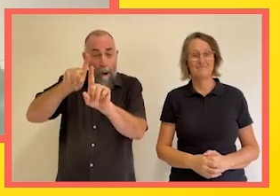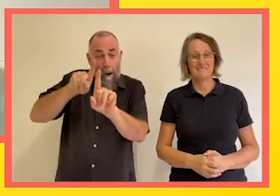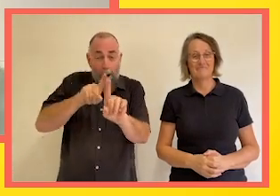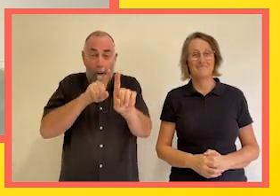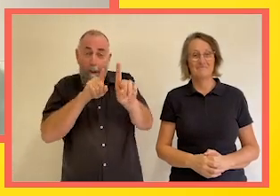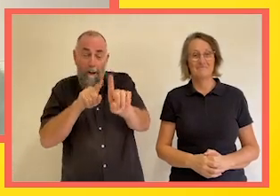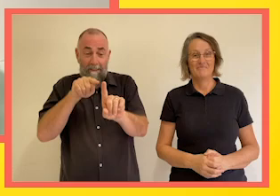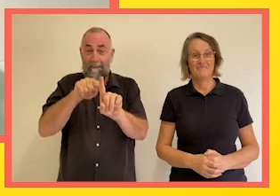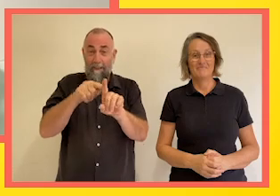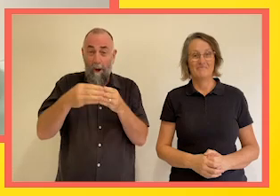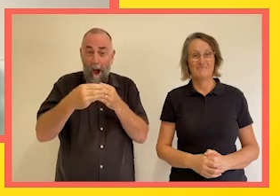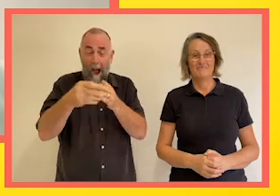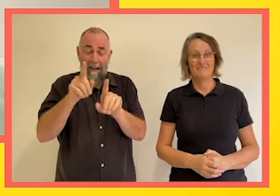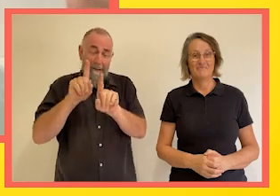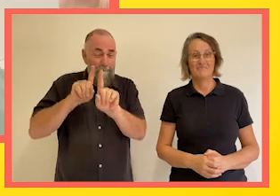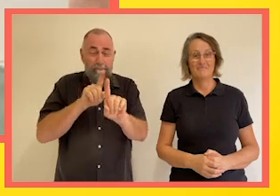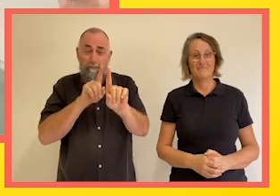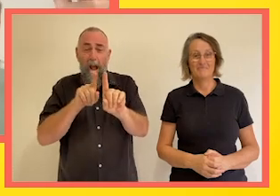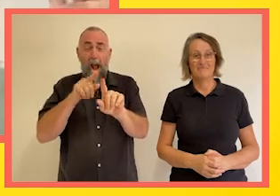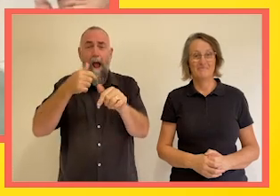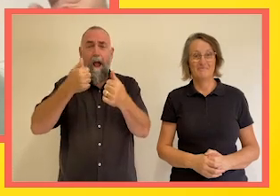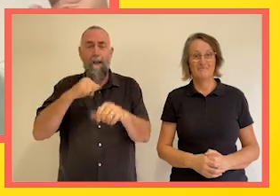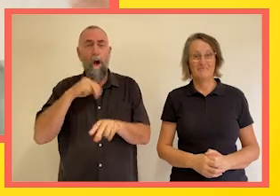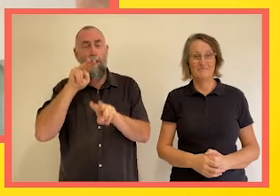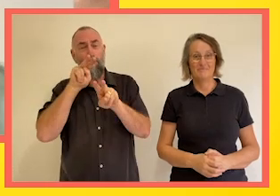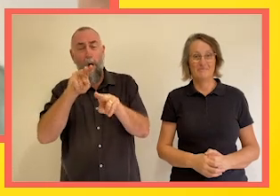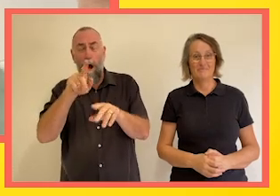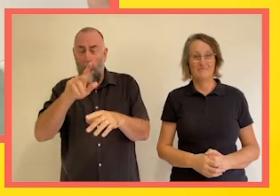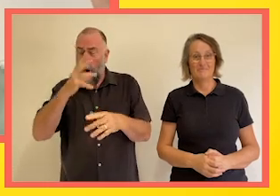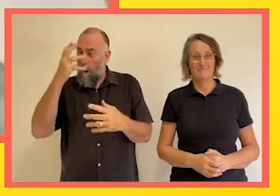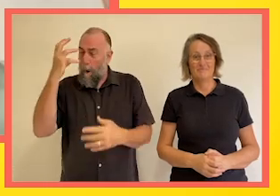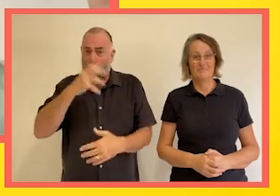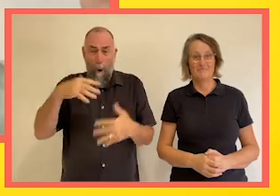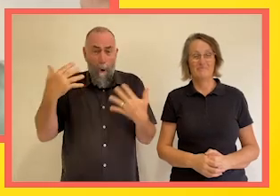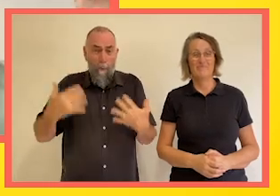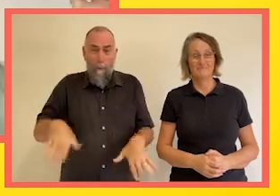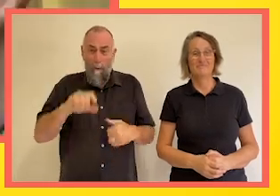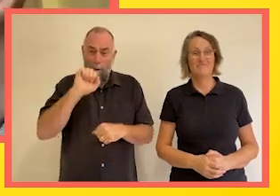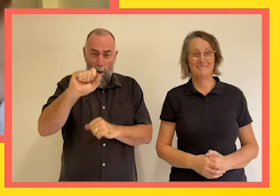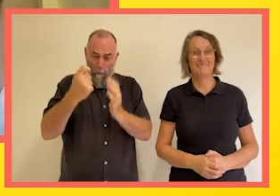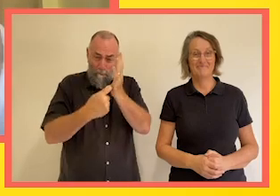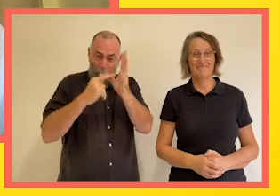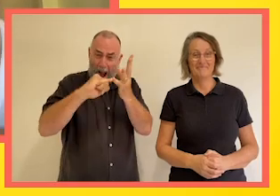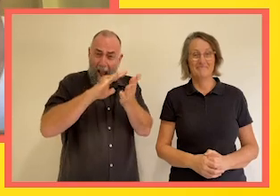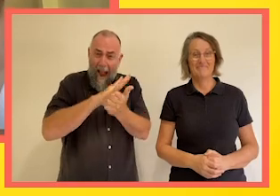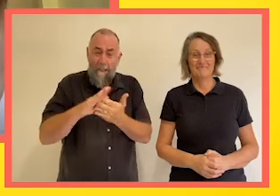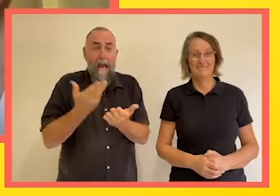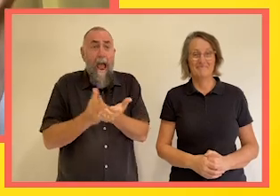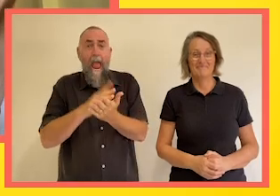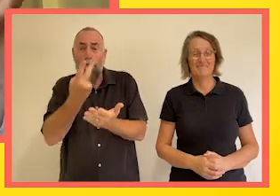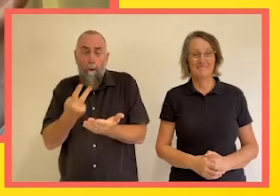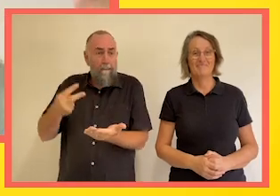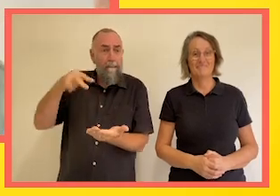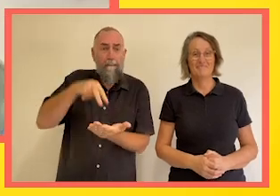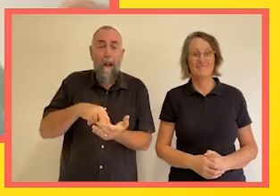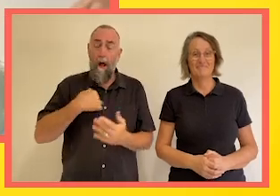hill, you've an impressive crash. How do you get back up after